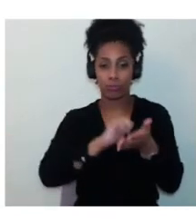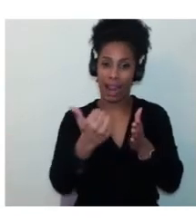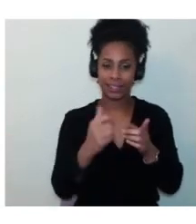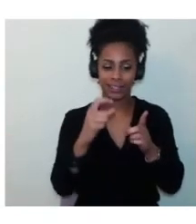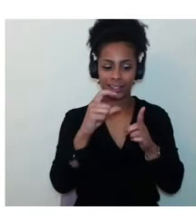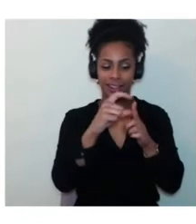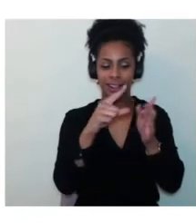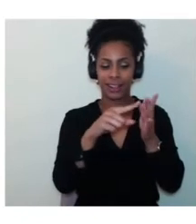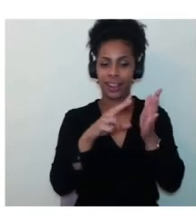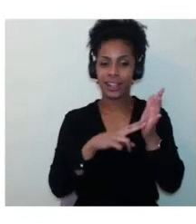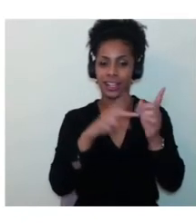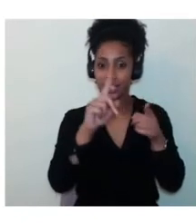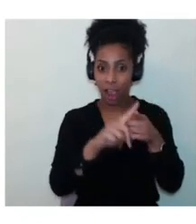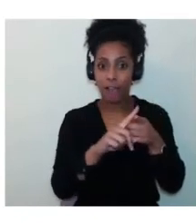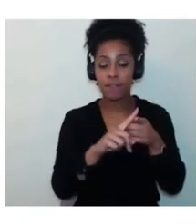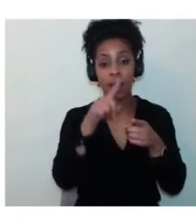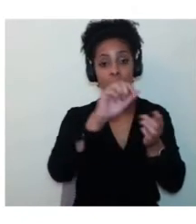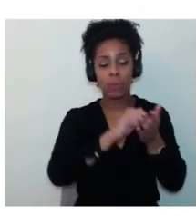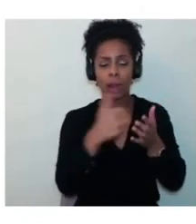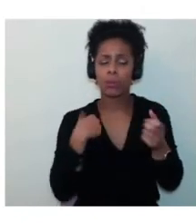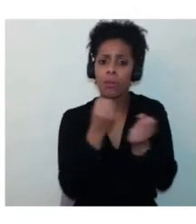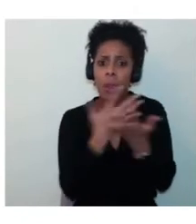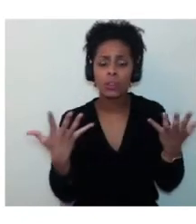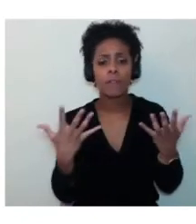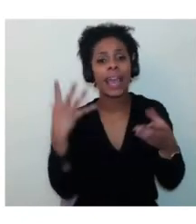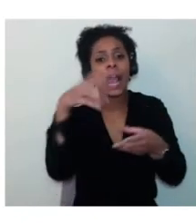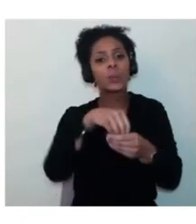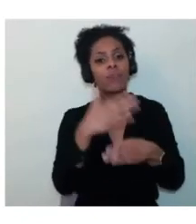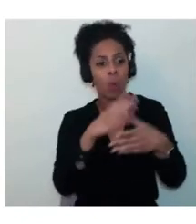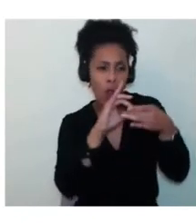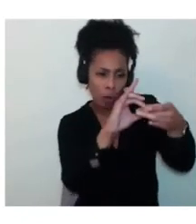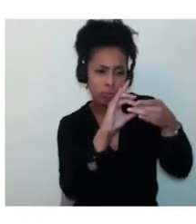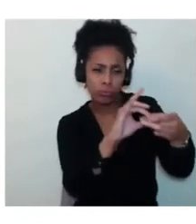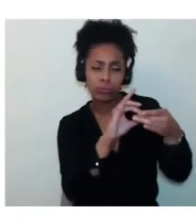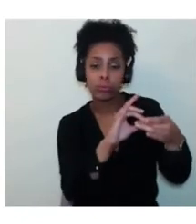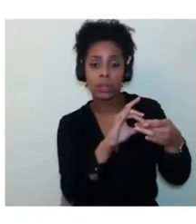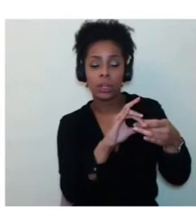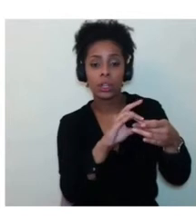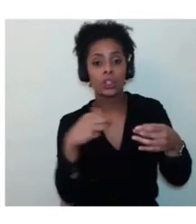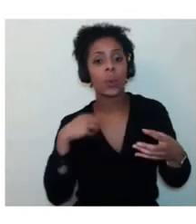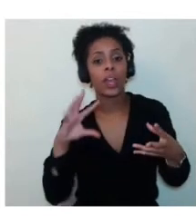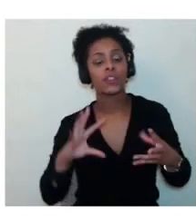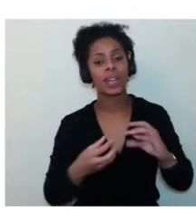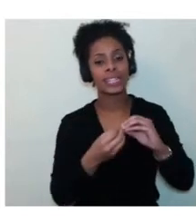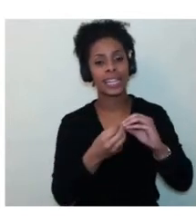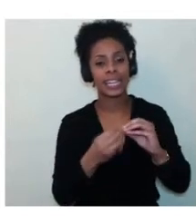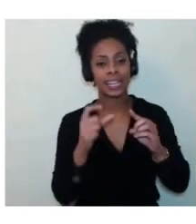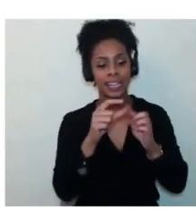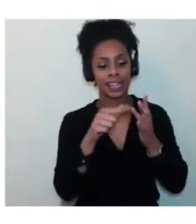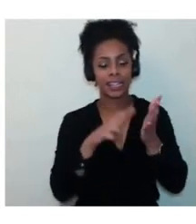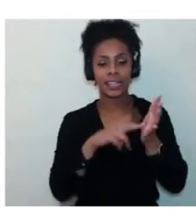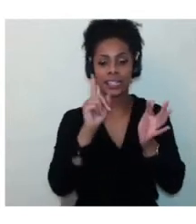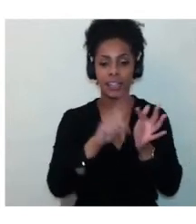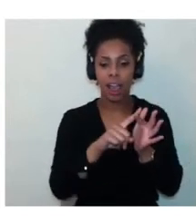a lot of inclusive work on. And one of the things they're doing together with our partners is creating a Dove Deo bottle for the UK that is easier